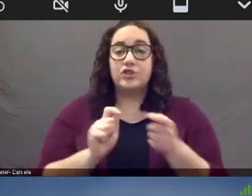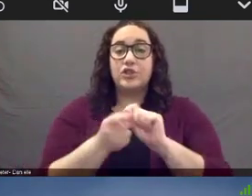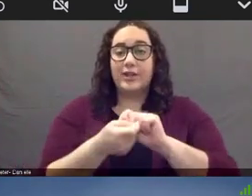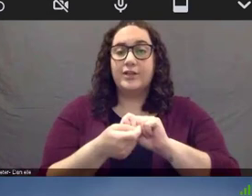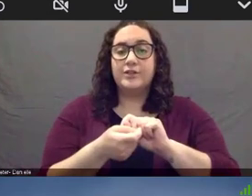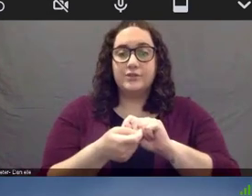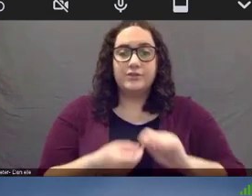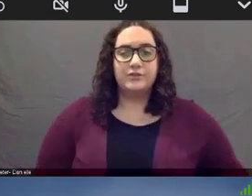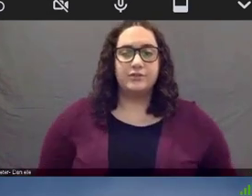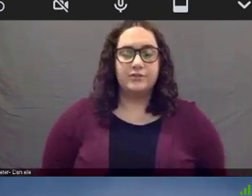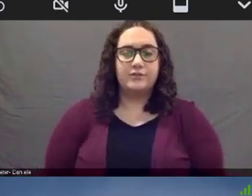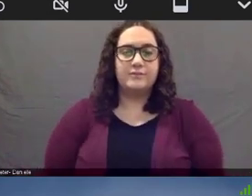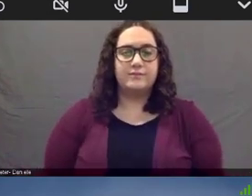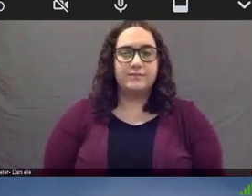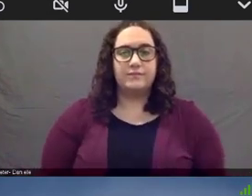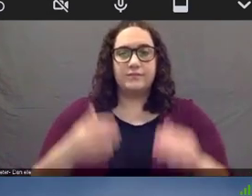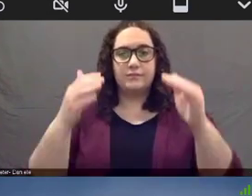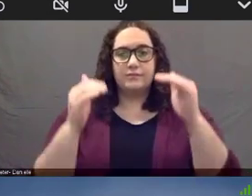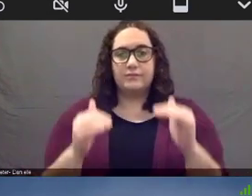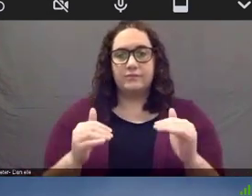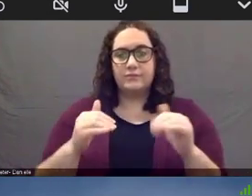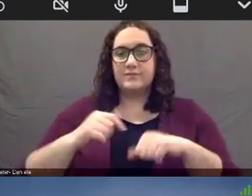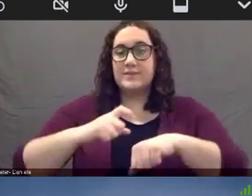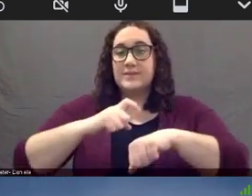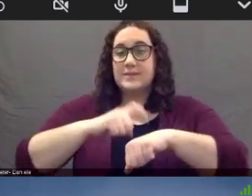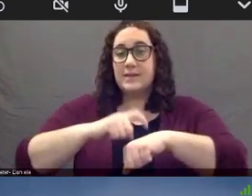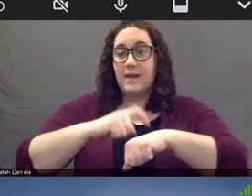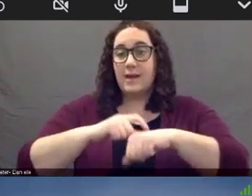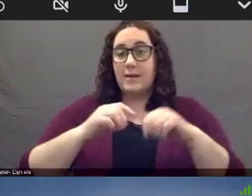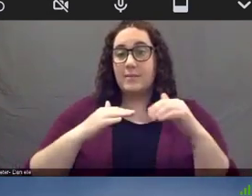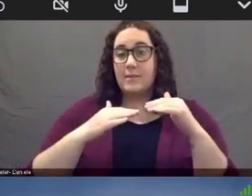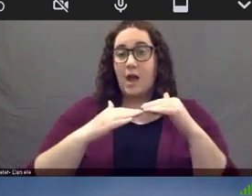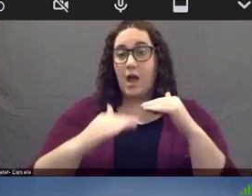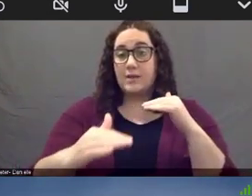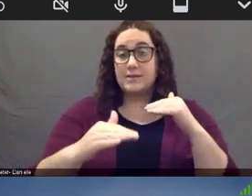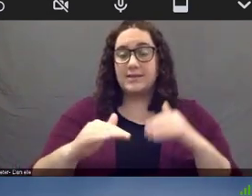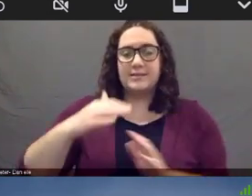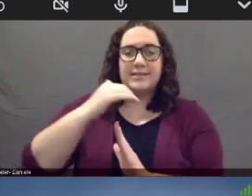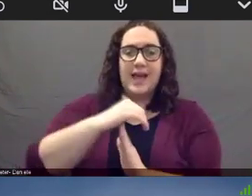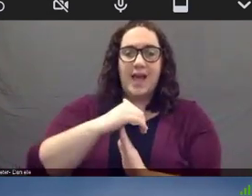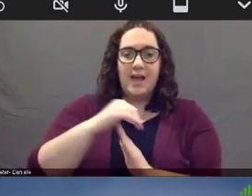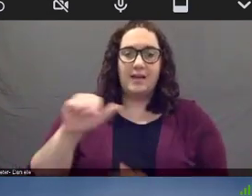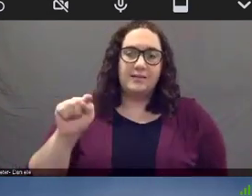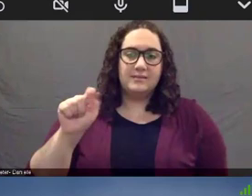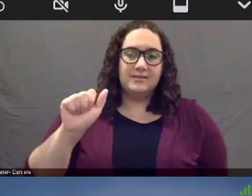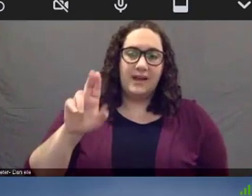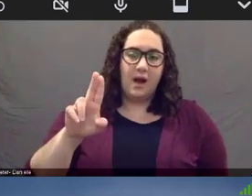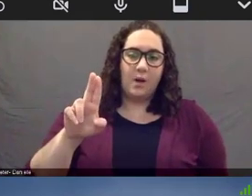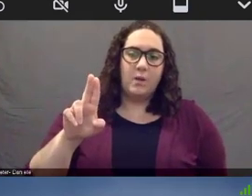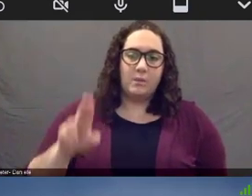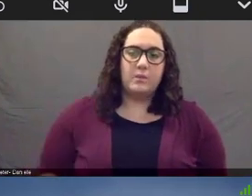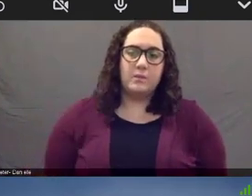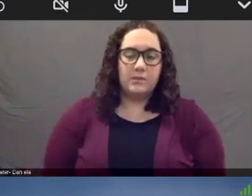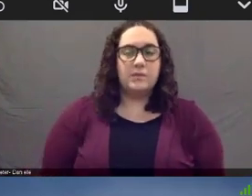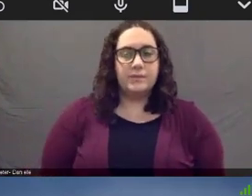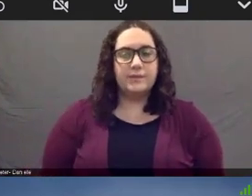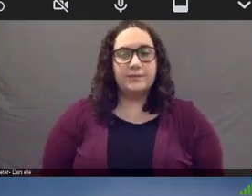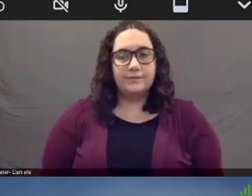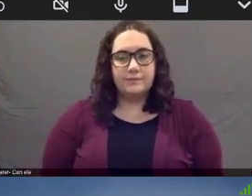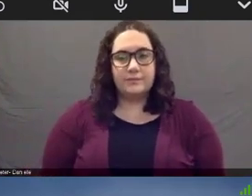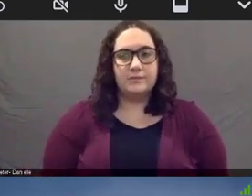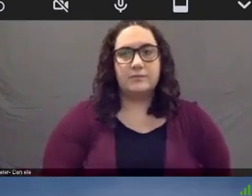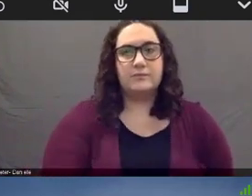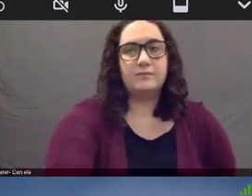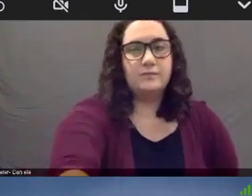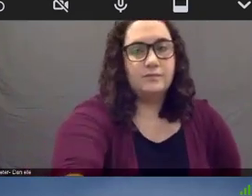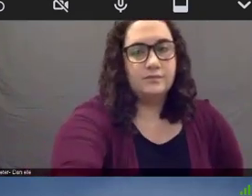constant, tau, which is a function of some of the material properties that we have, right? So if we do that, right, we